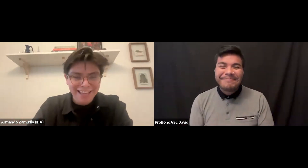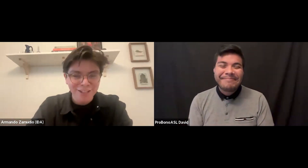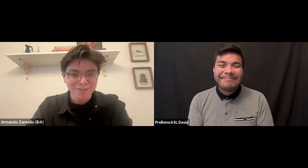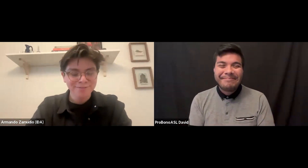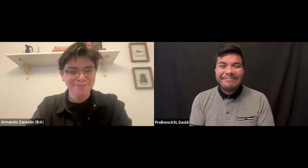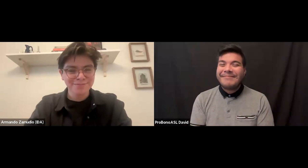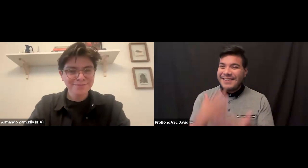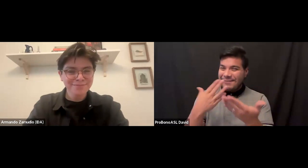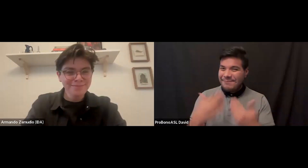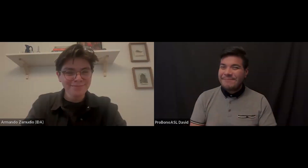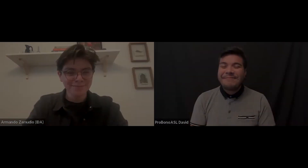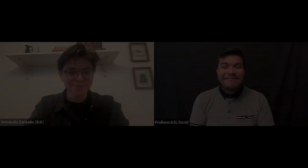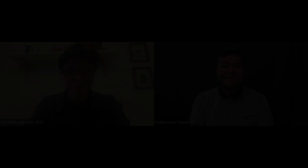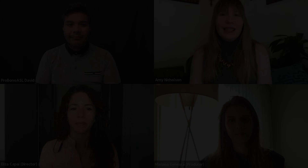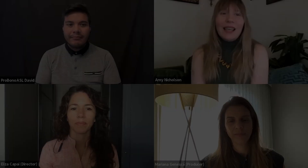Thank you.